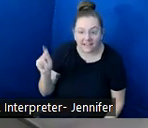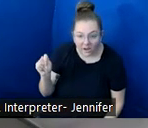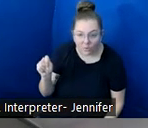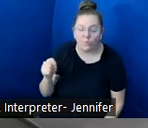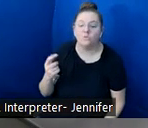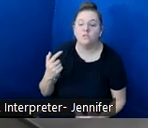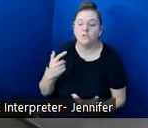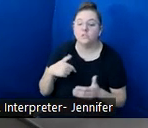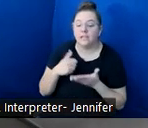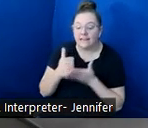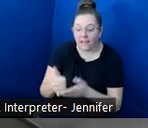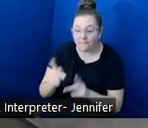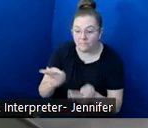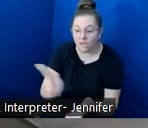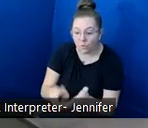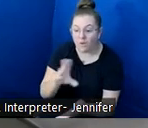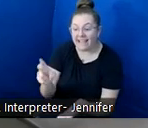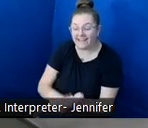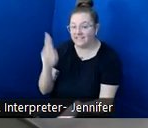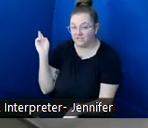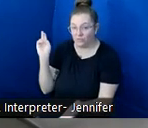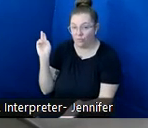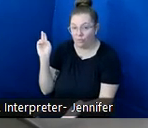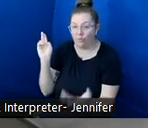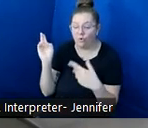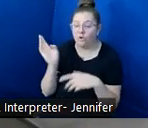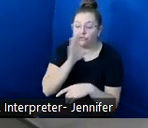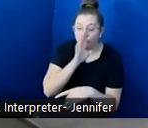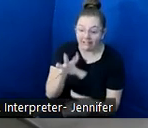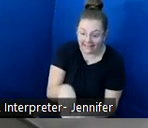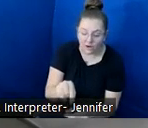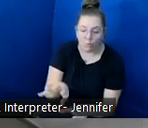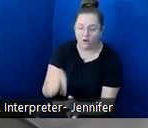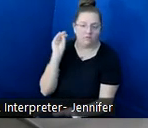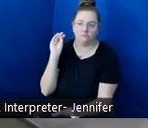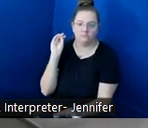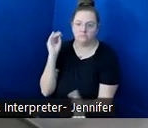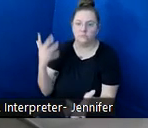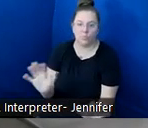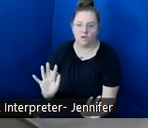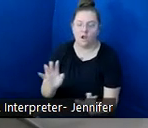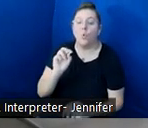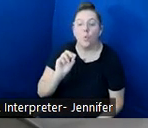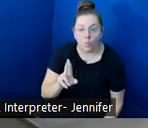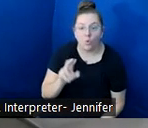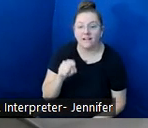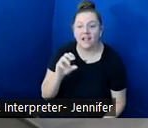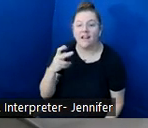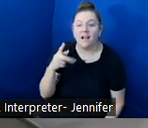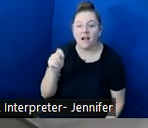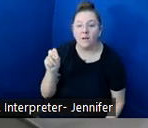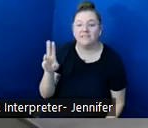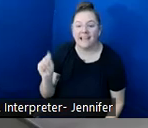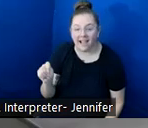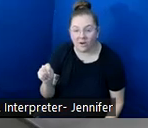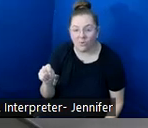people enroll and disenroll directly in and out of their plans, or opt out. If they got enrolled, then they need to